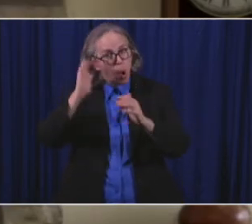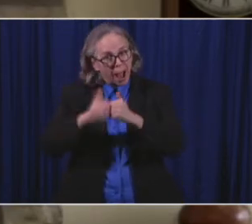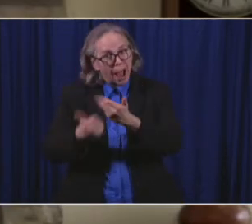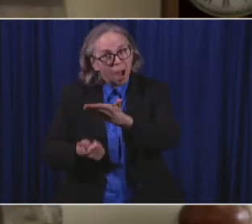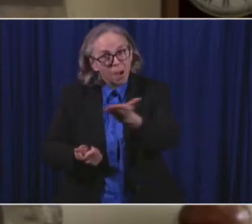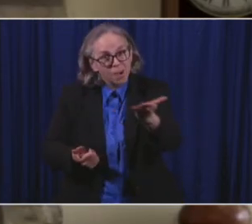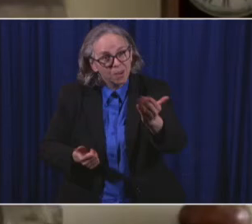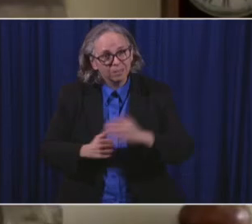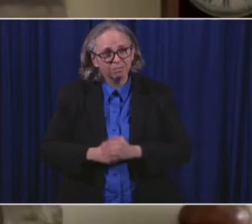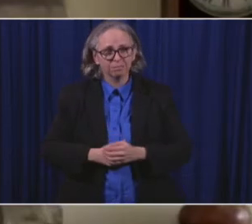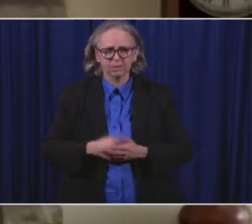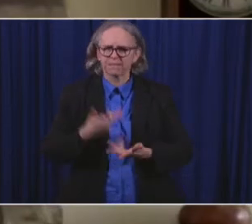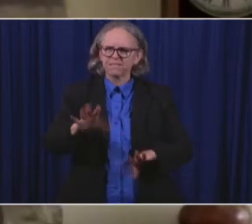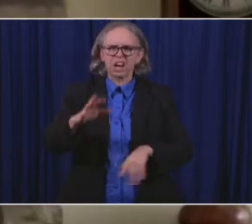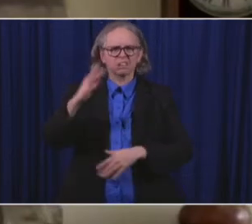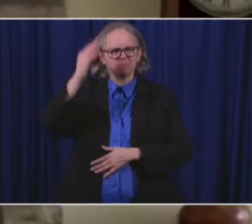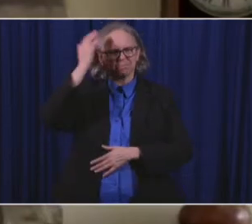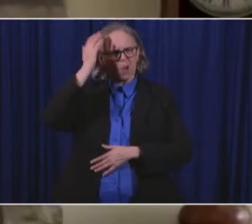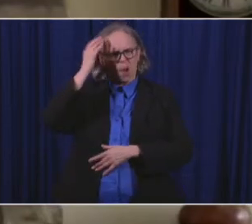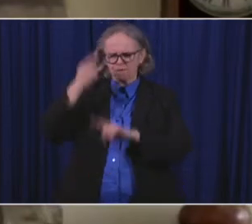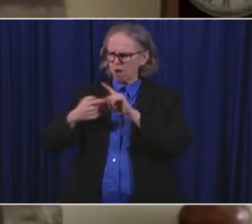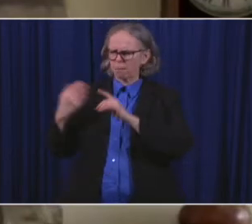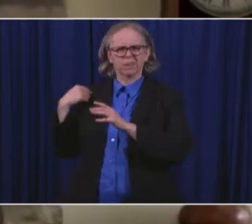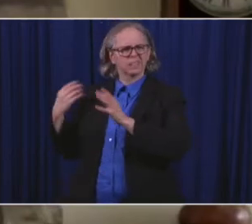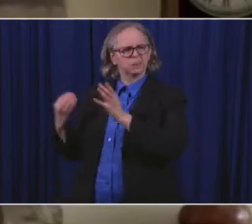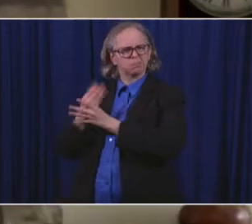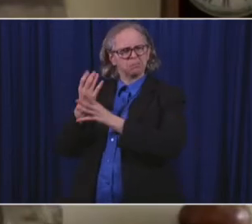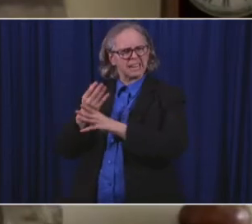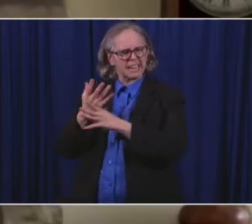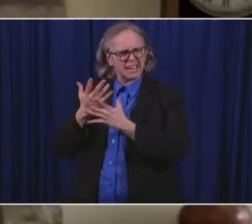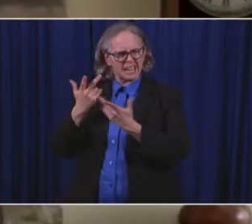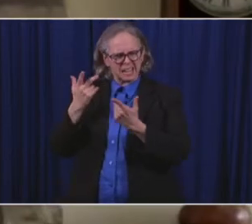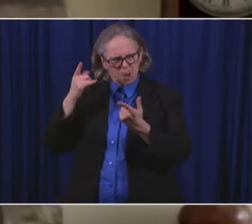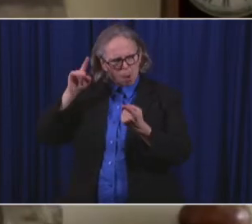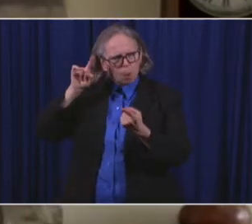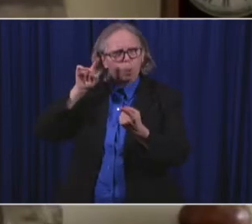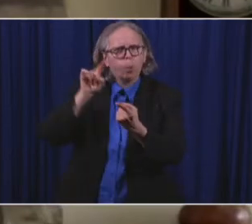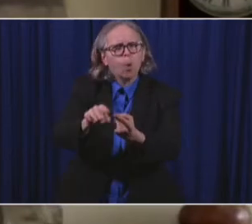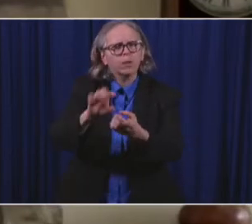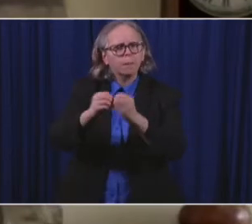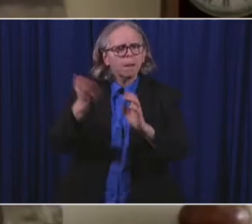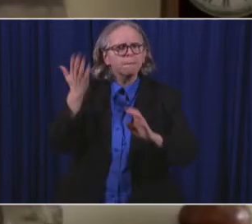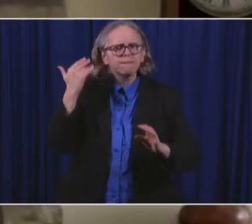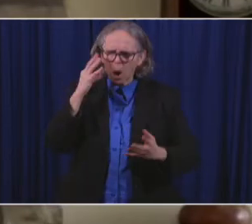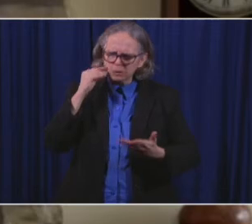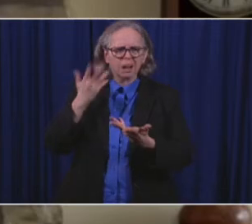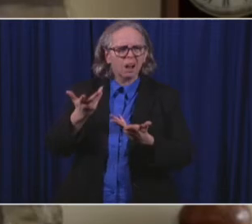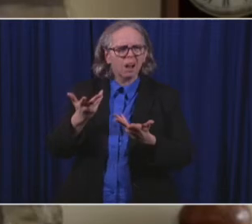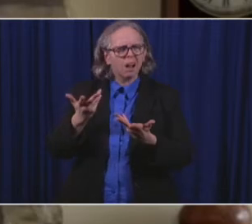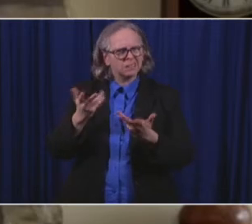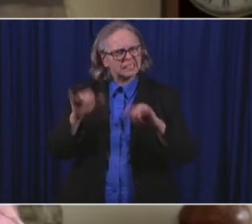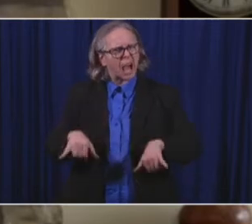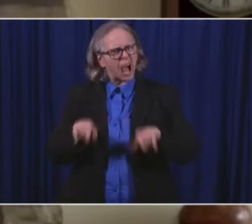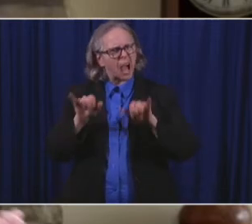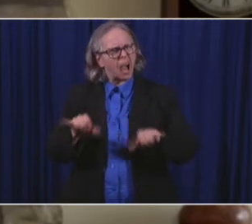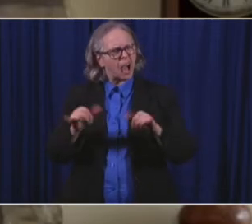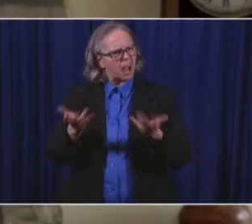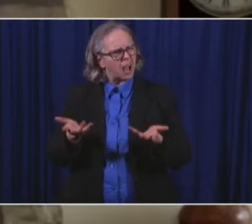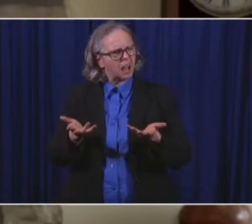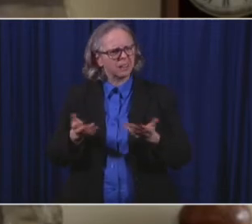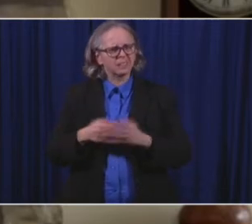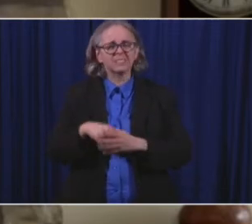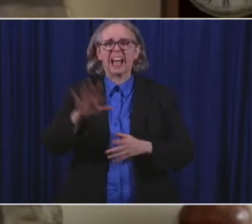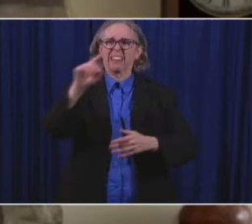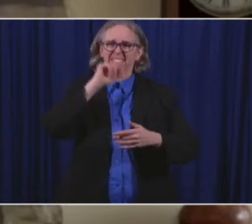Ohioans, if you look at ODOT travel, for example, in Thanksgiving, you saw that this Thanksgiving versus last,